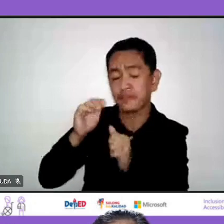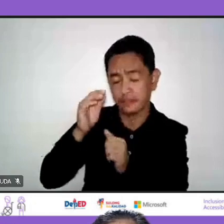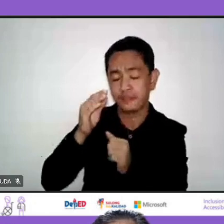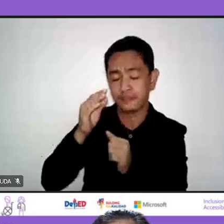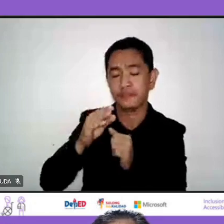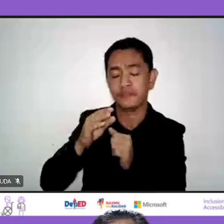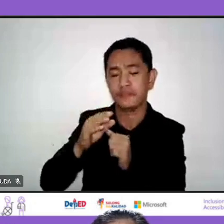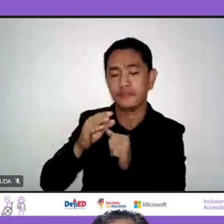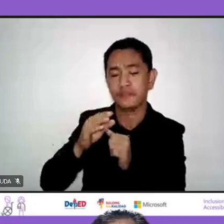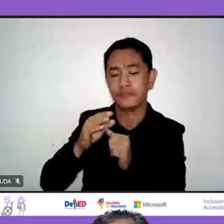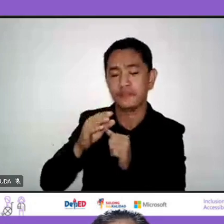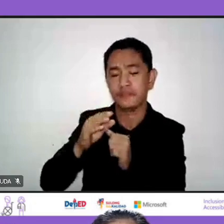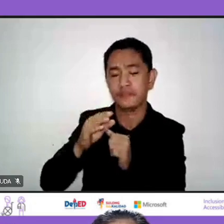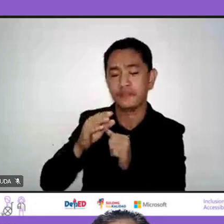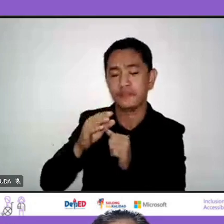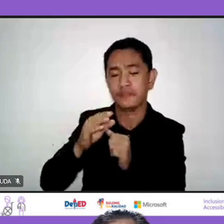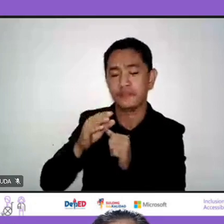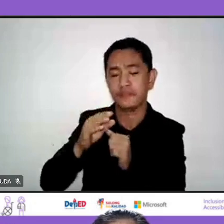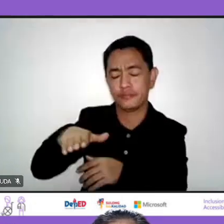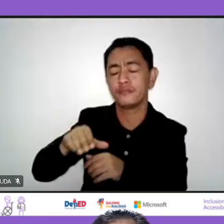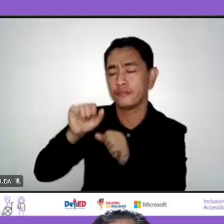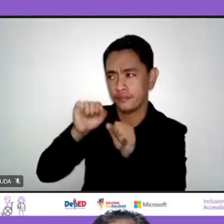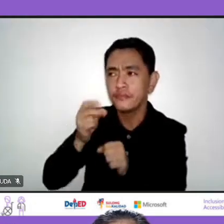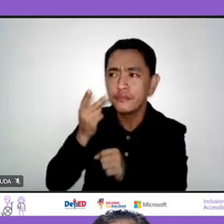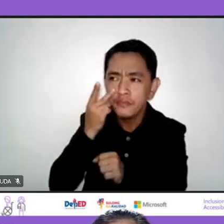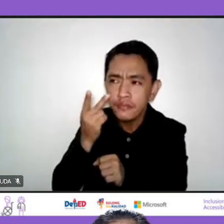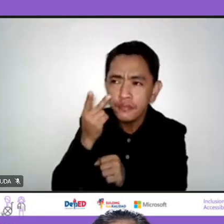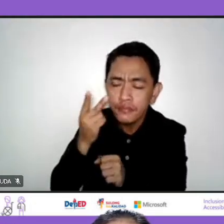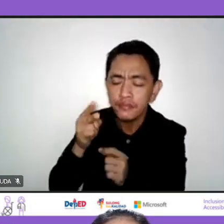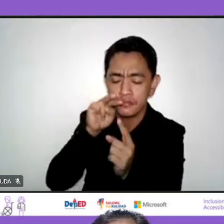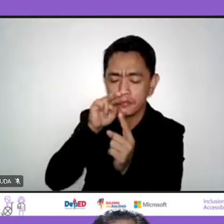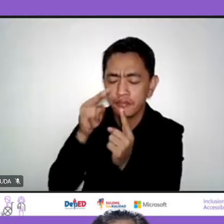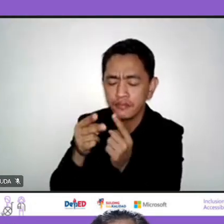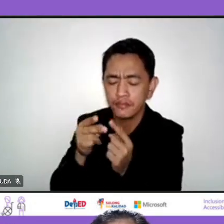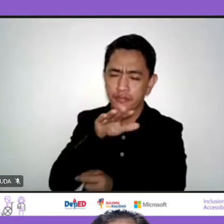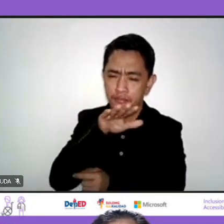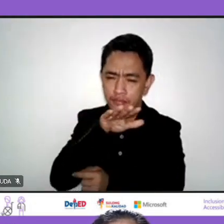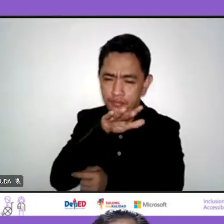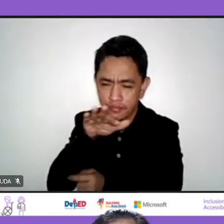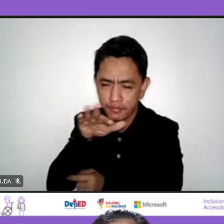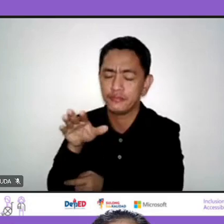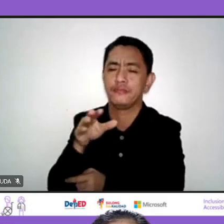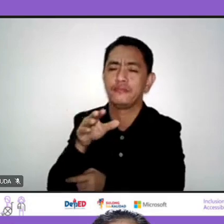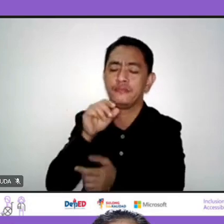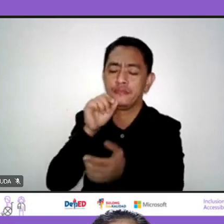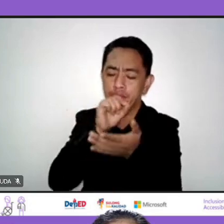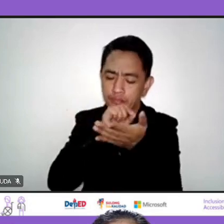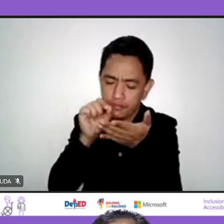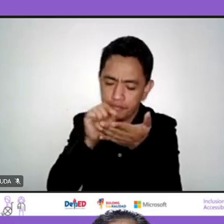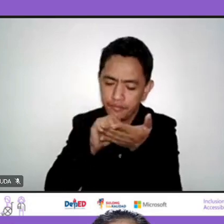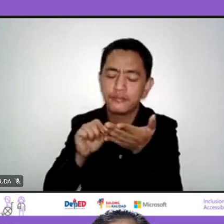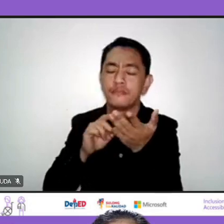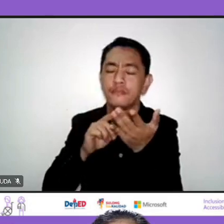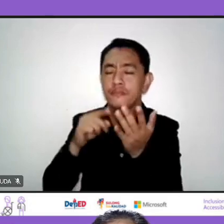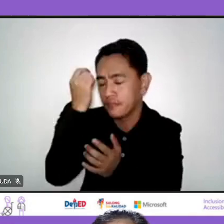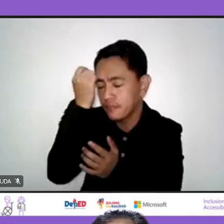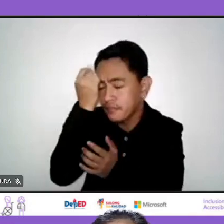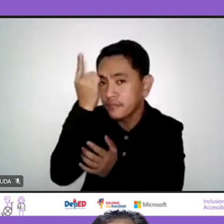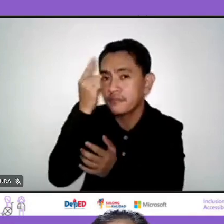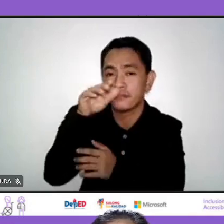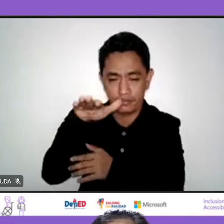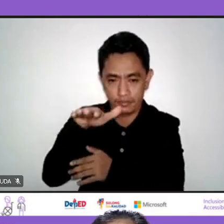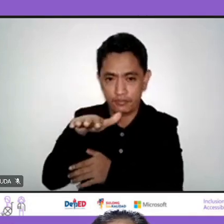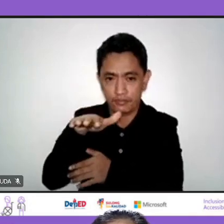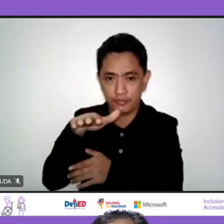informal assessment of the literacy skills of the kids. So simple lang, as long as they will be able to see better